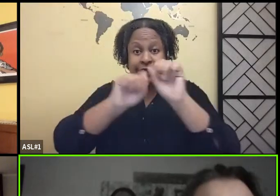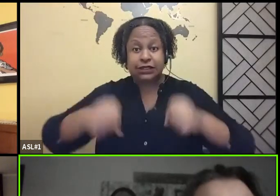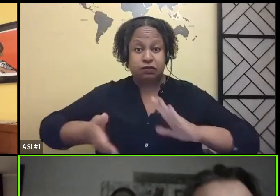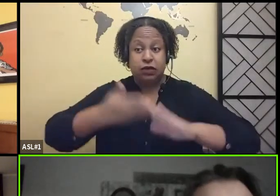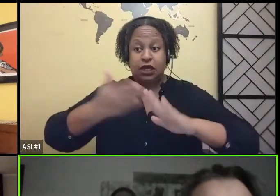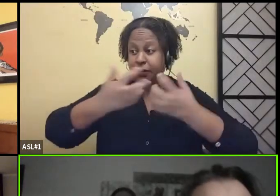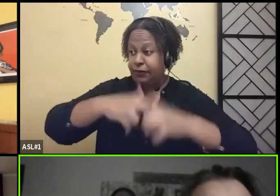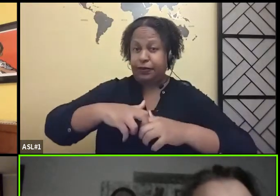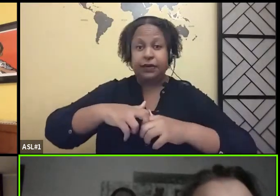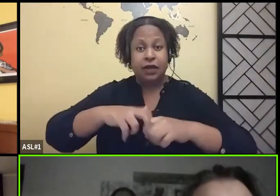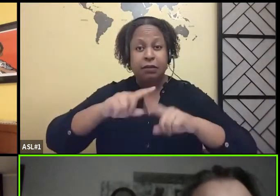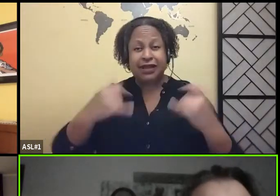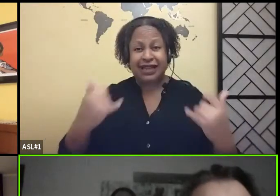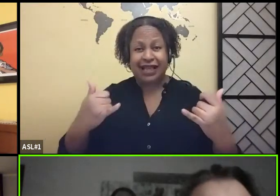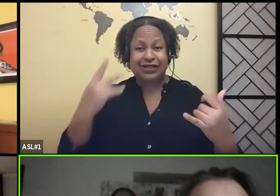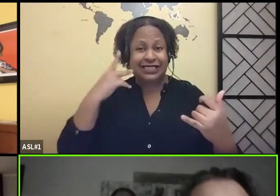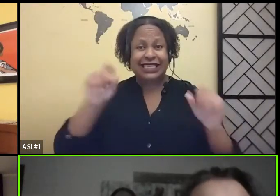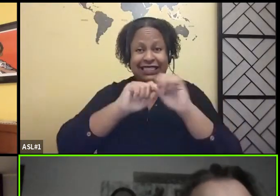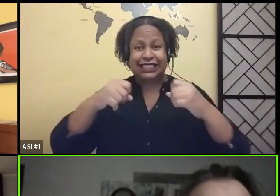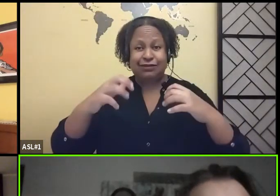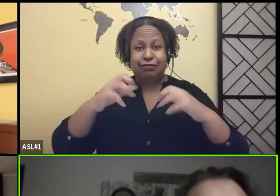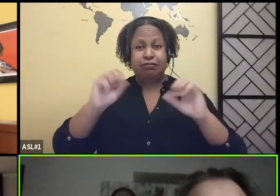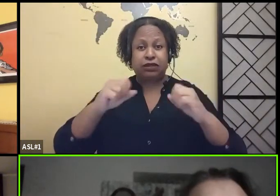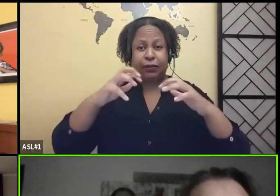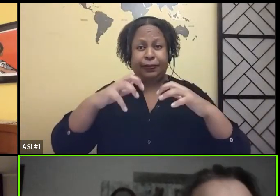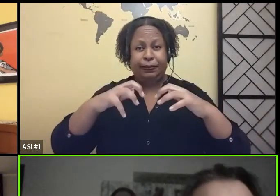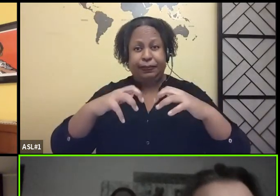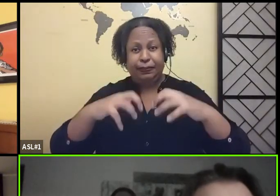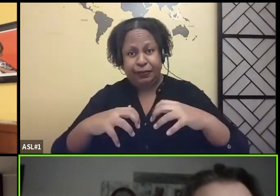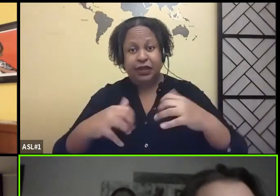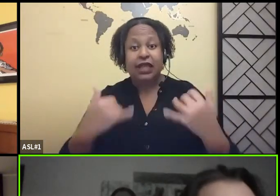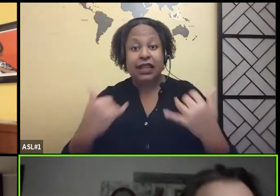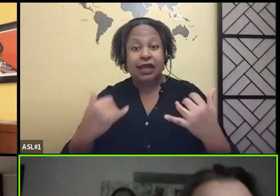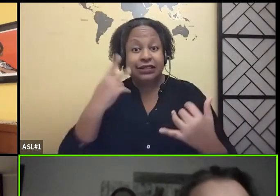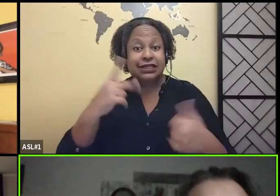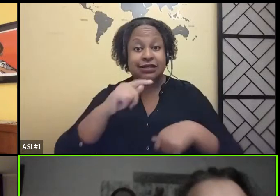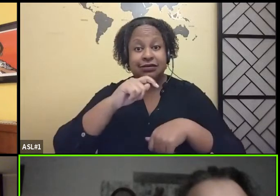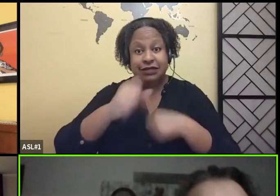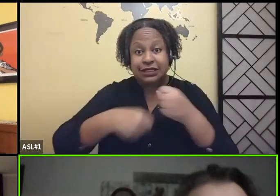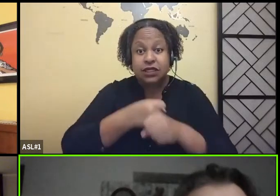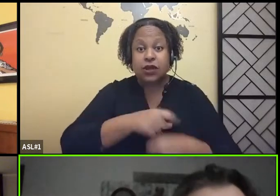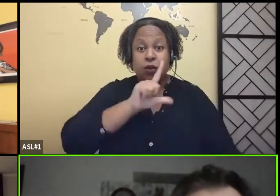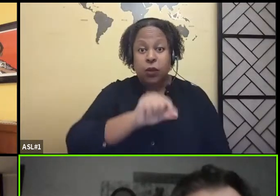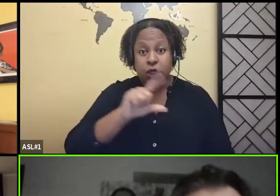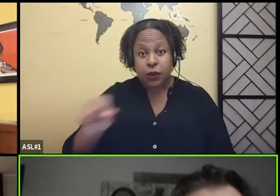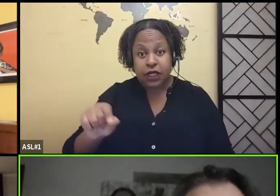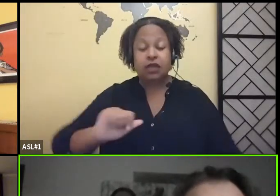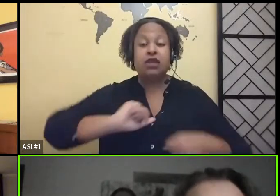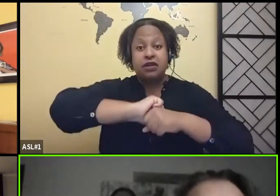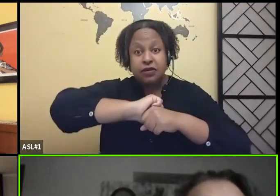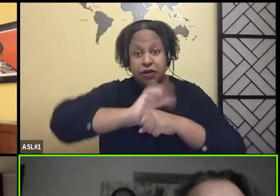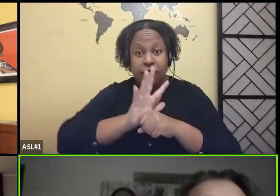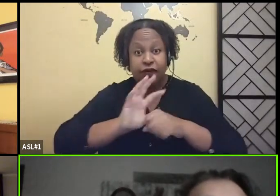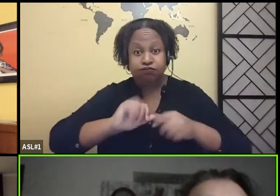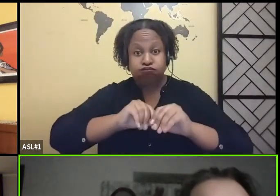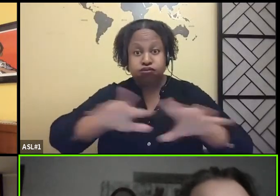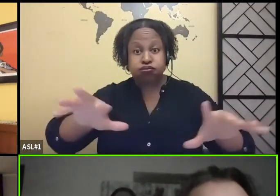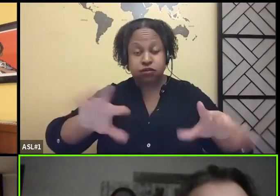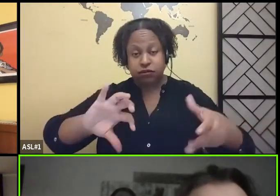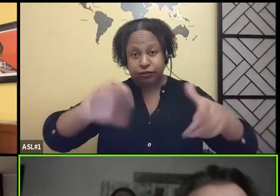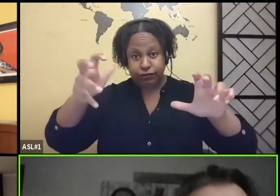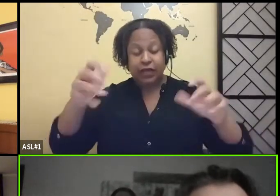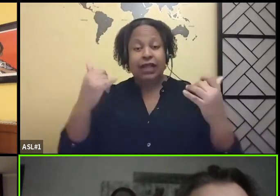moment, we see how fragile it is, and we see this moment and this opportunity, whether, through land back and